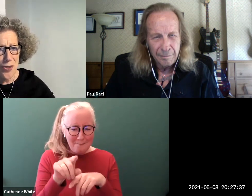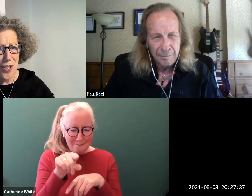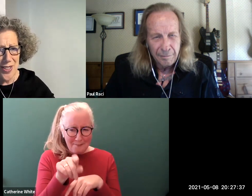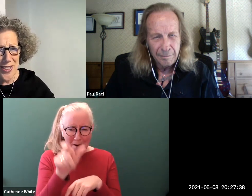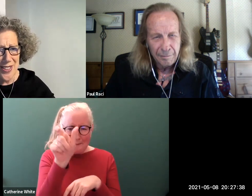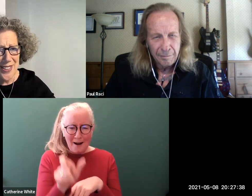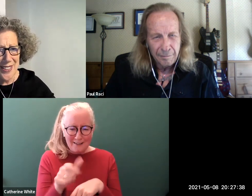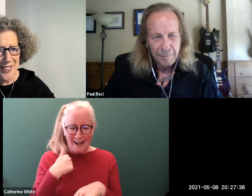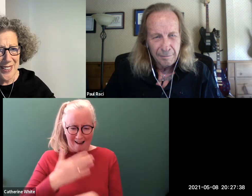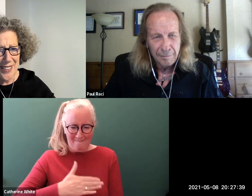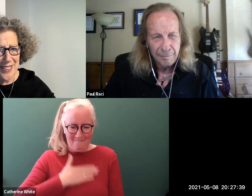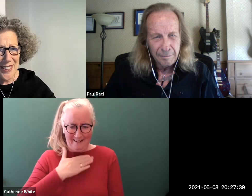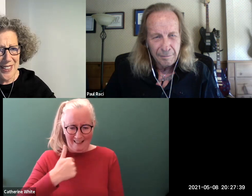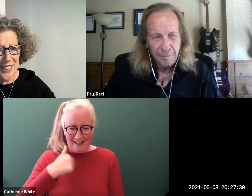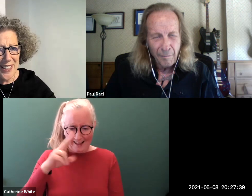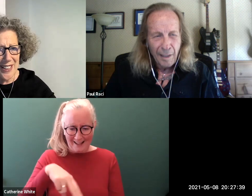that I trust.